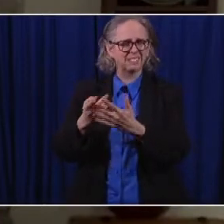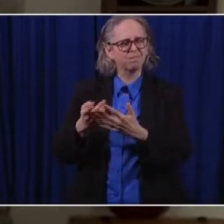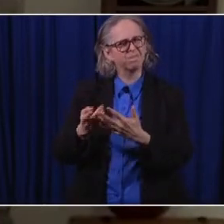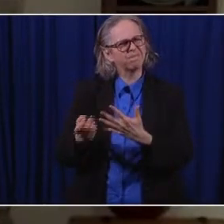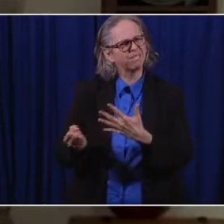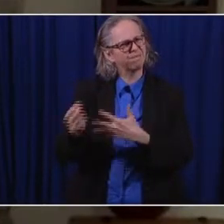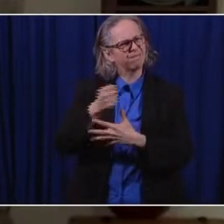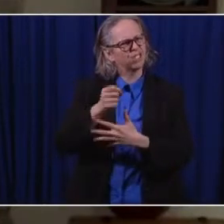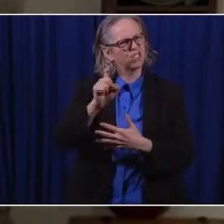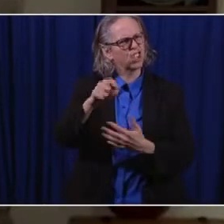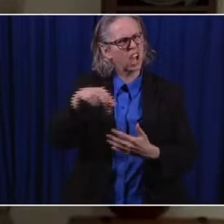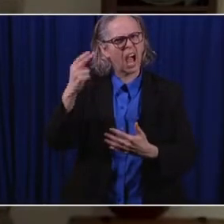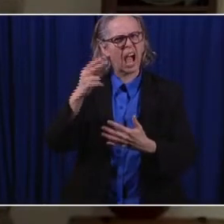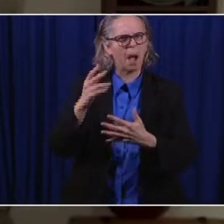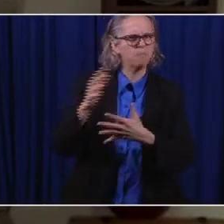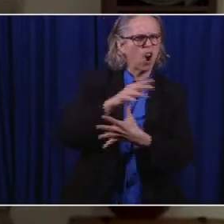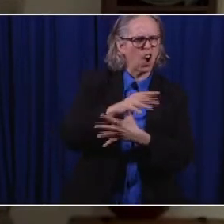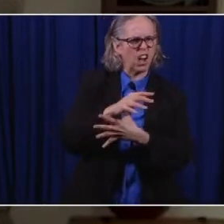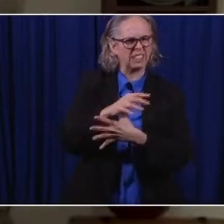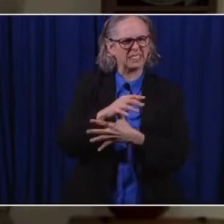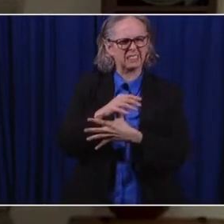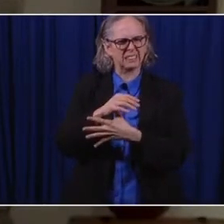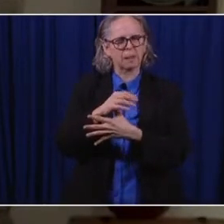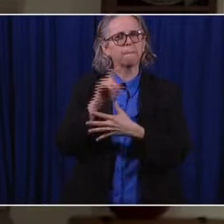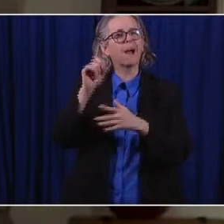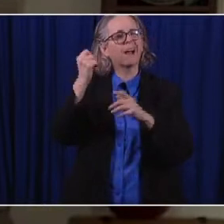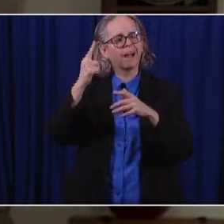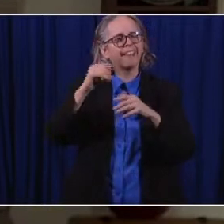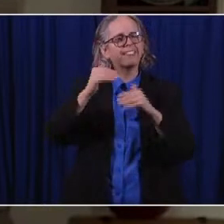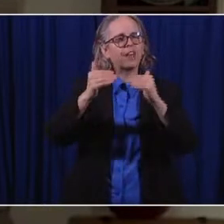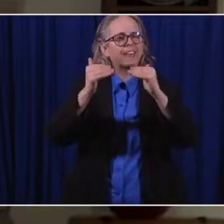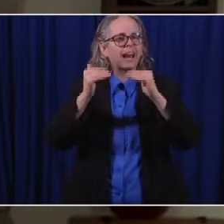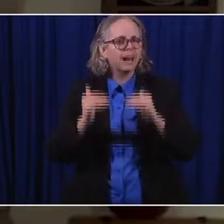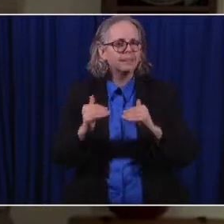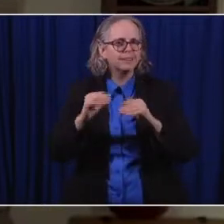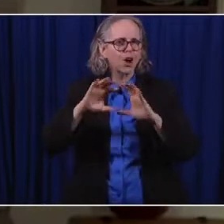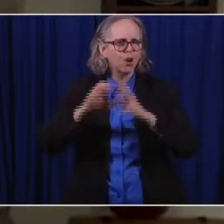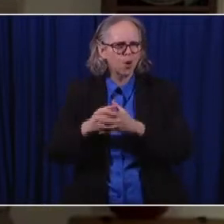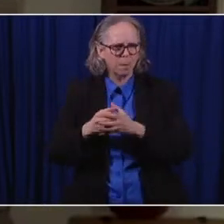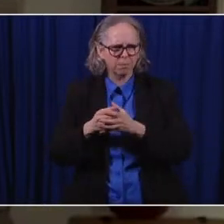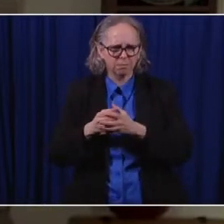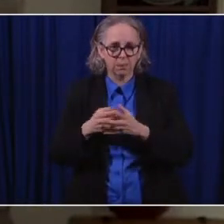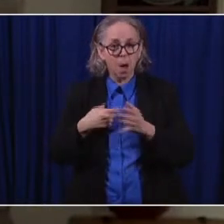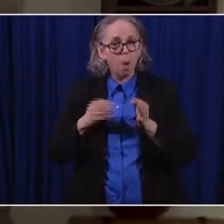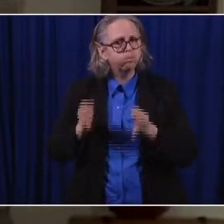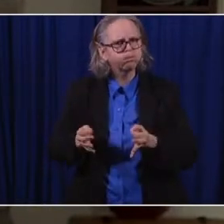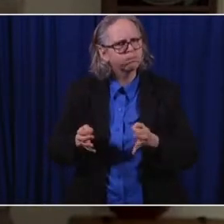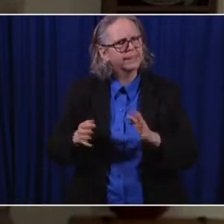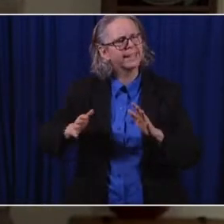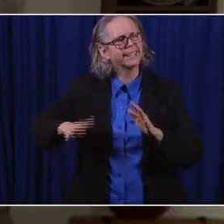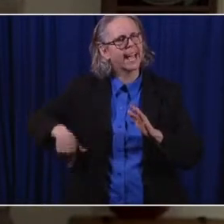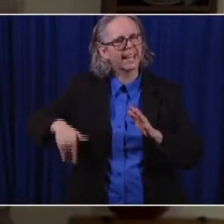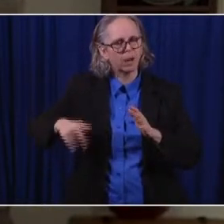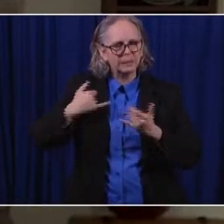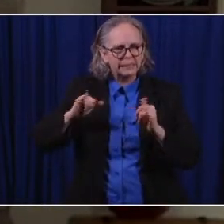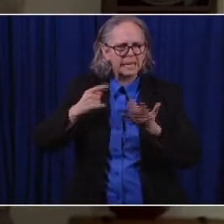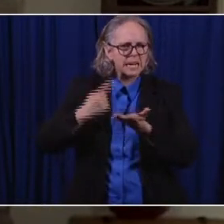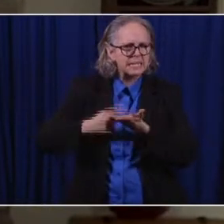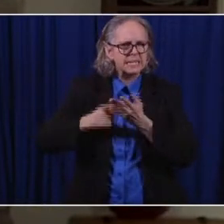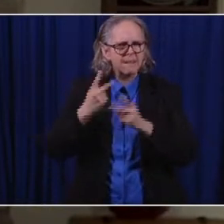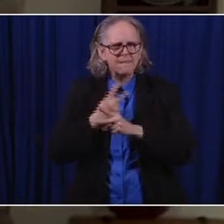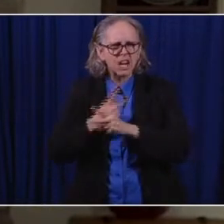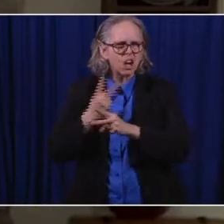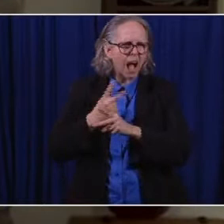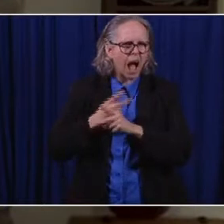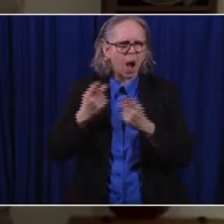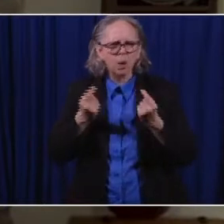to the next ranking. But that's a work in progress. It is not done. And we're